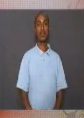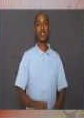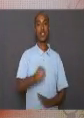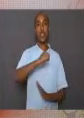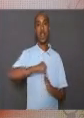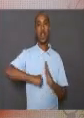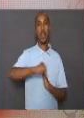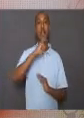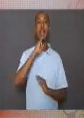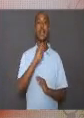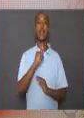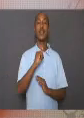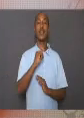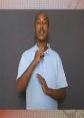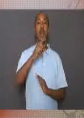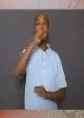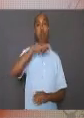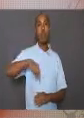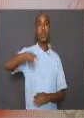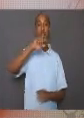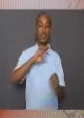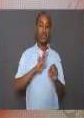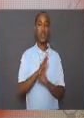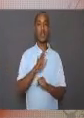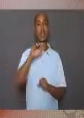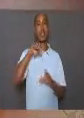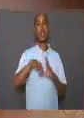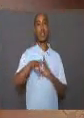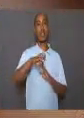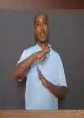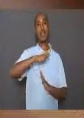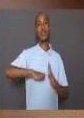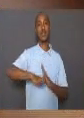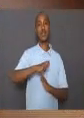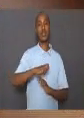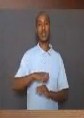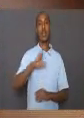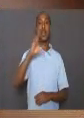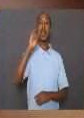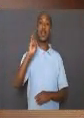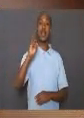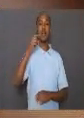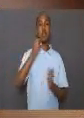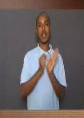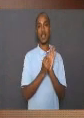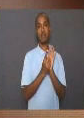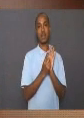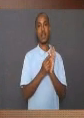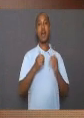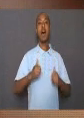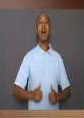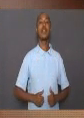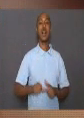shell is an orbit filled by electrons. Lithium, for example, has